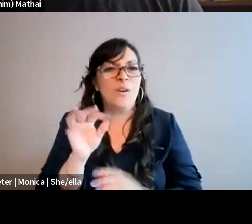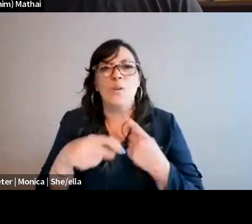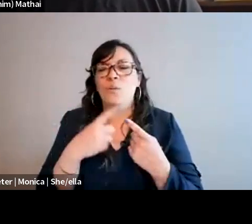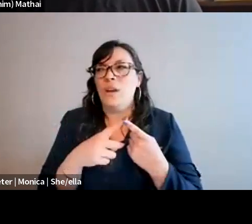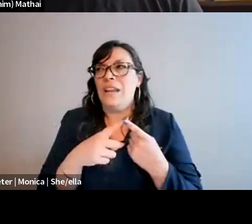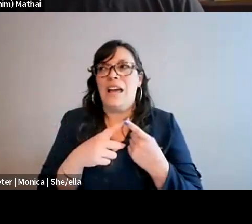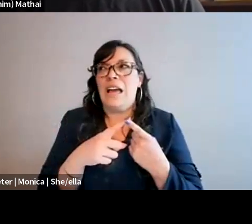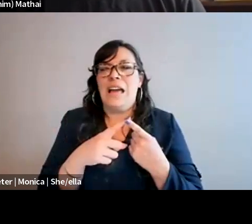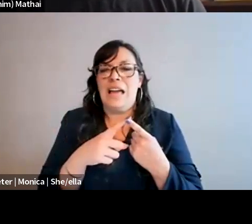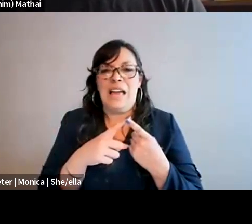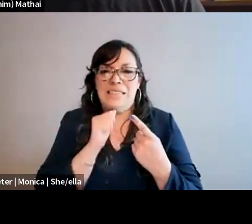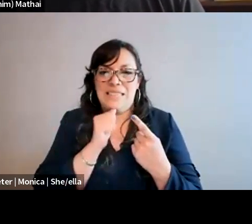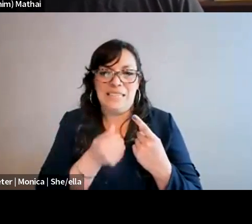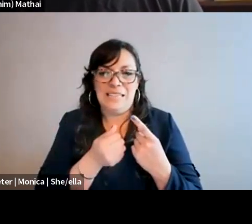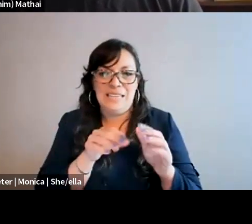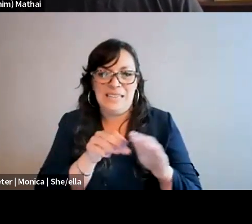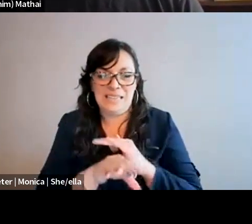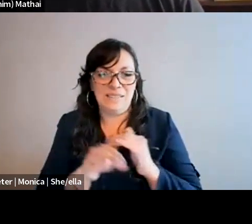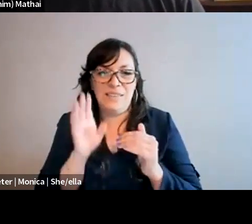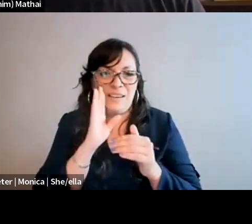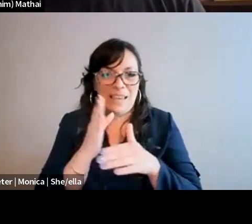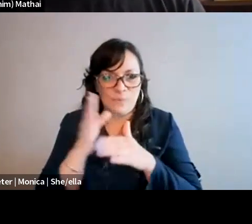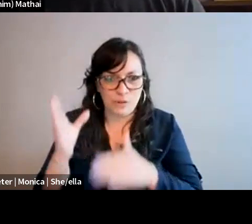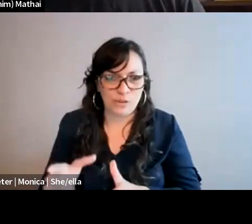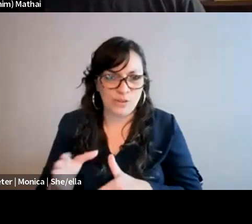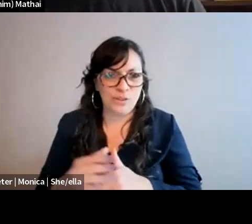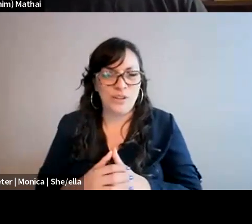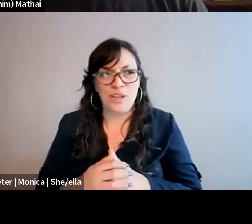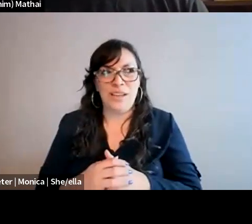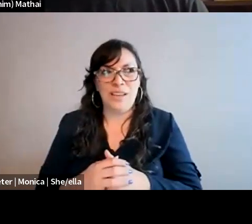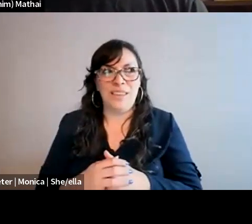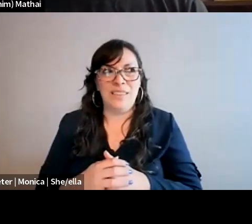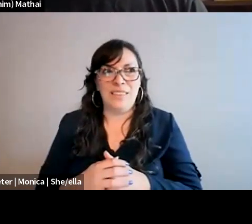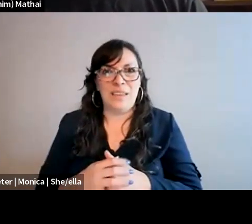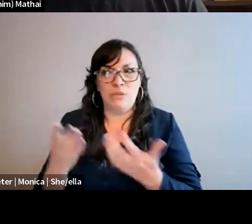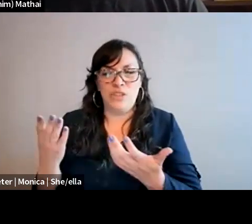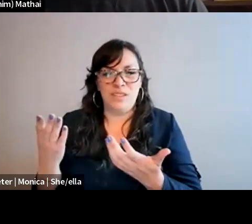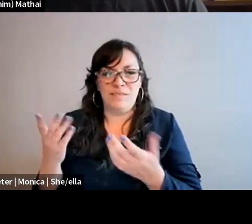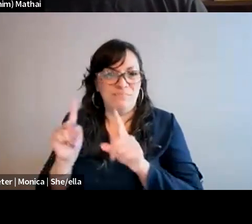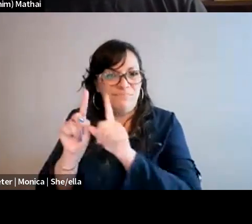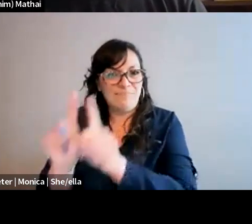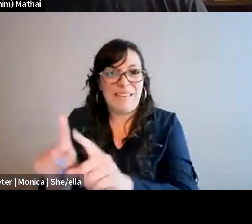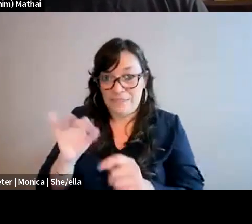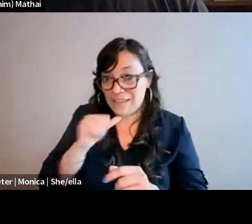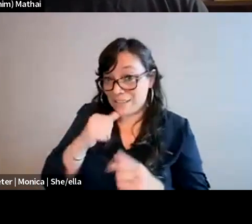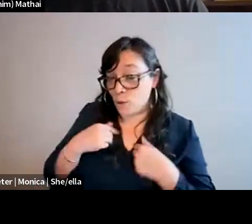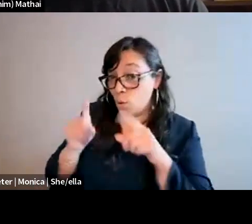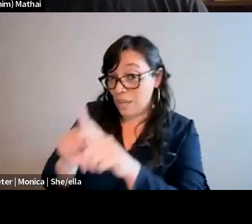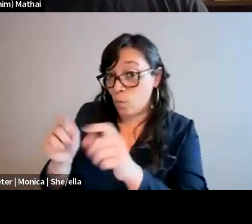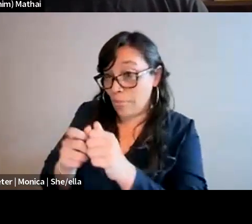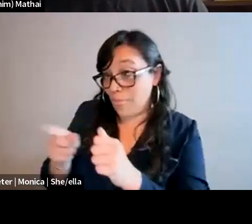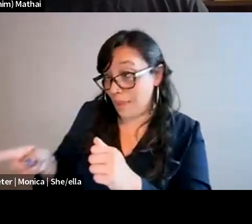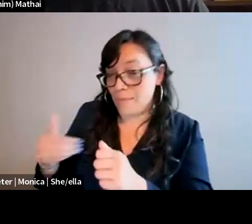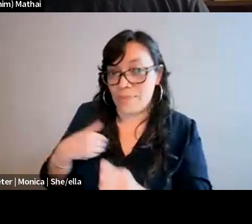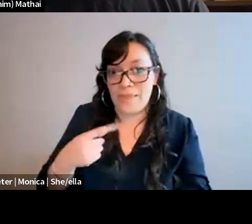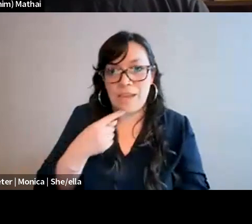in with the neighbors, they were just dismissed. they would literally go in saying that my